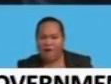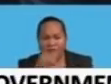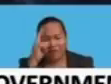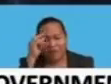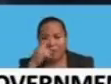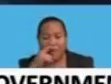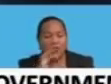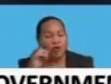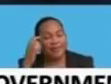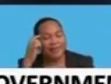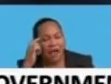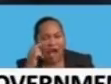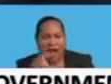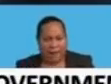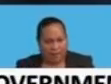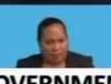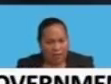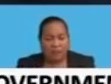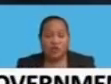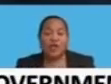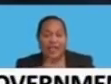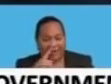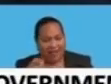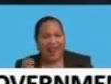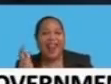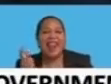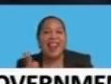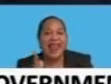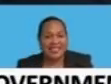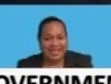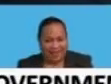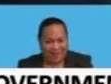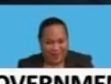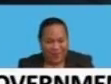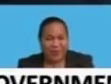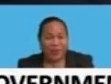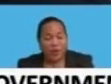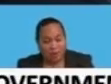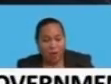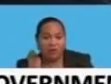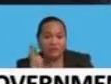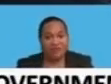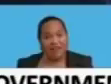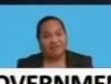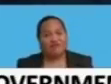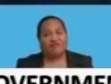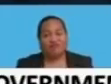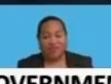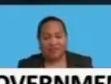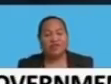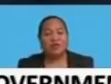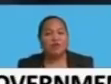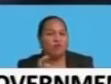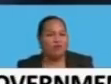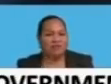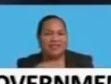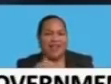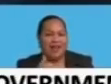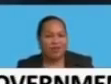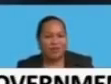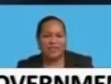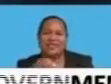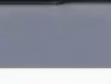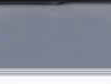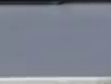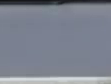or debit card. We can now carry less cash, we can make payments more quickly, and we can all benefit from more efficiency and accountability in our shops